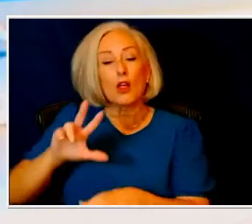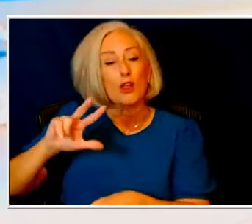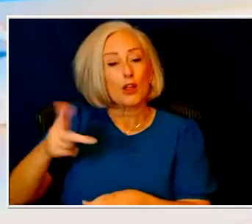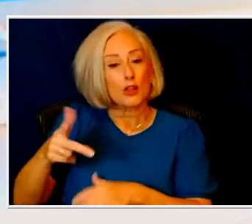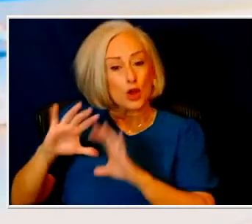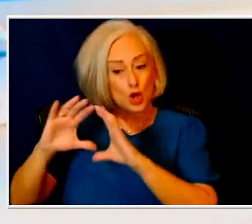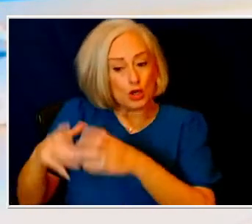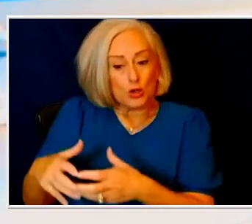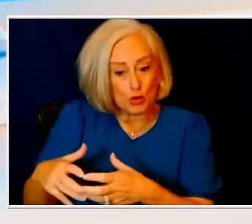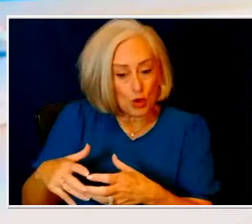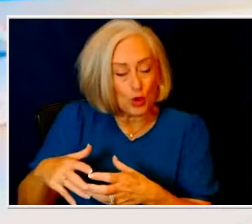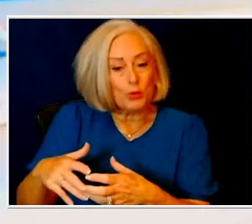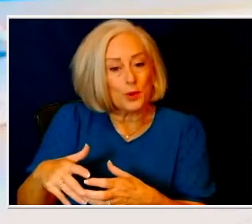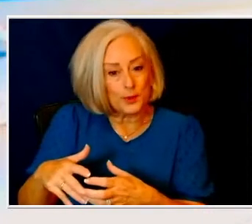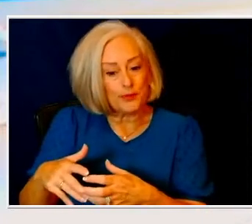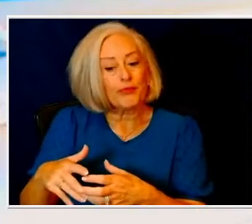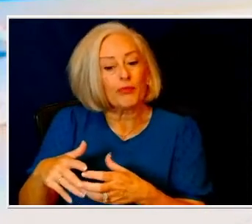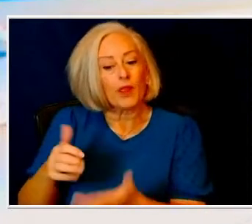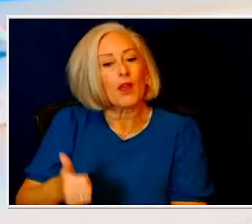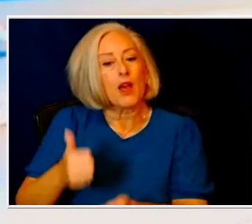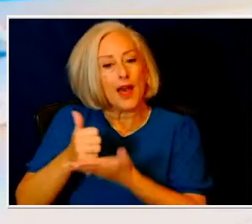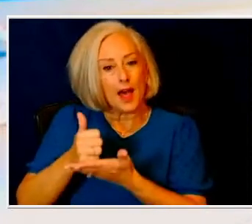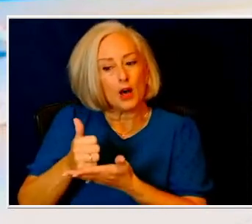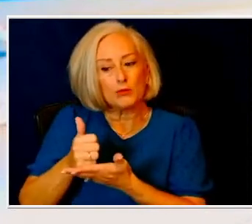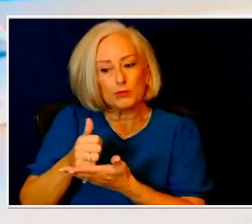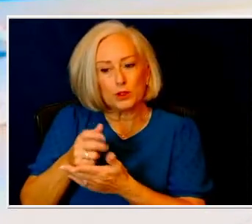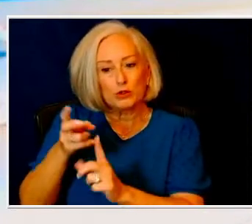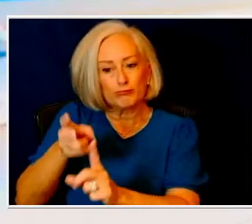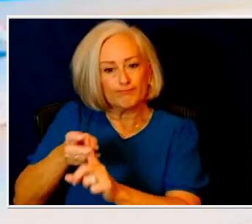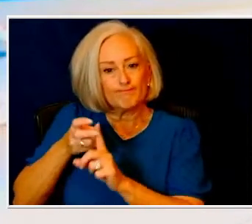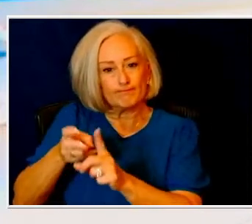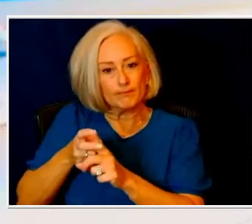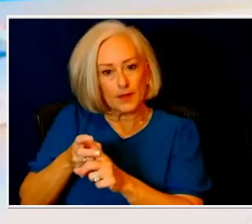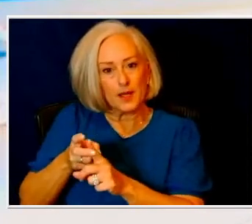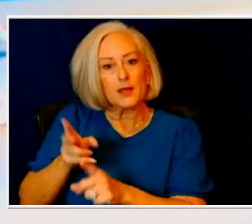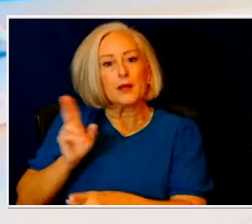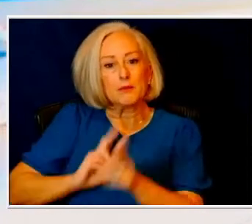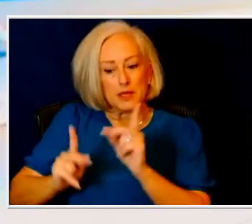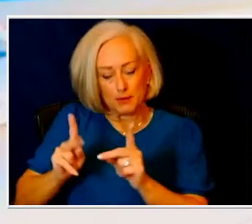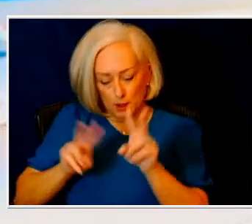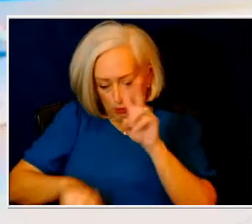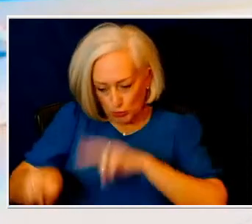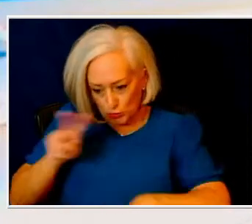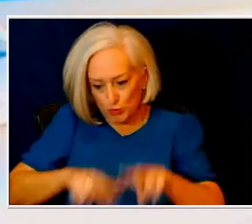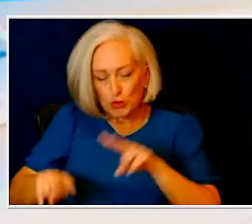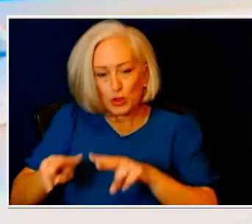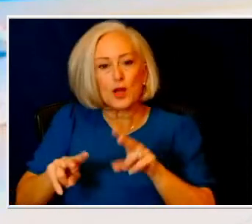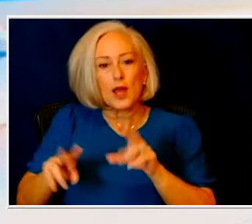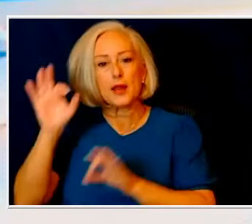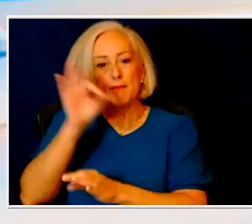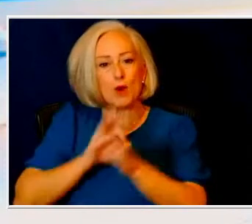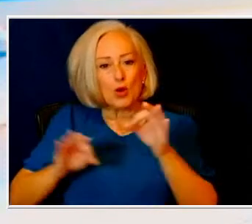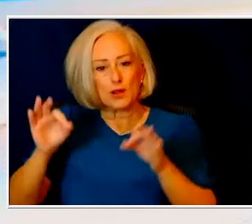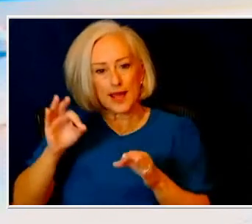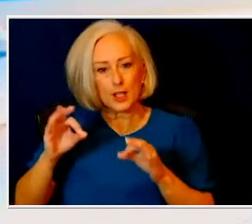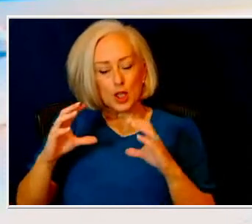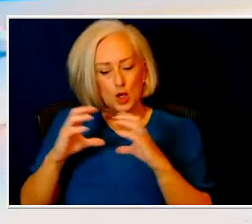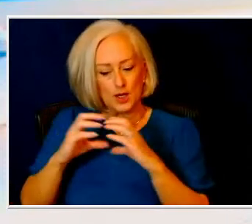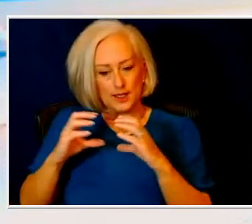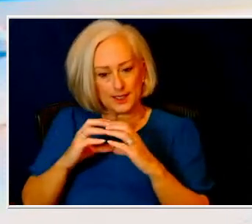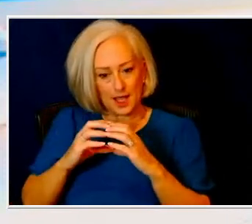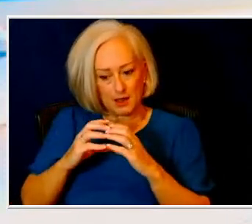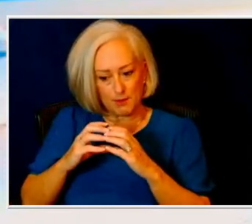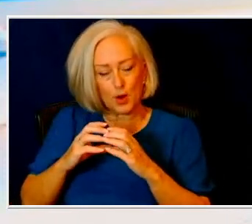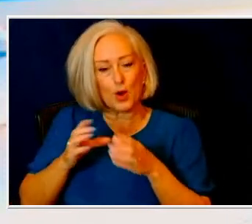designed to help acquire human samples so that we can look at cellular and molecular pathways that are influenced by obesity,